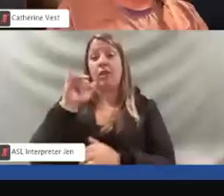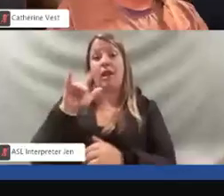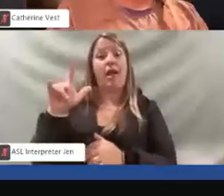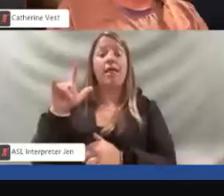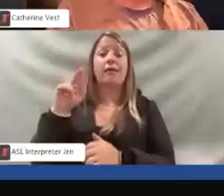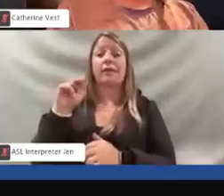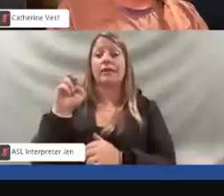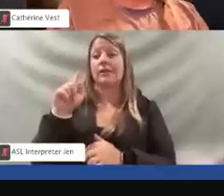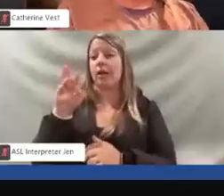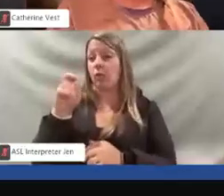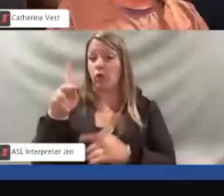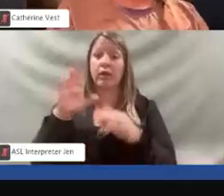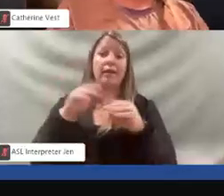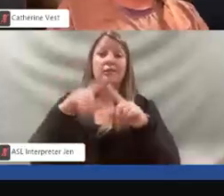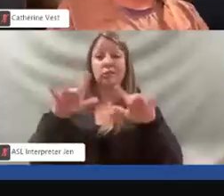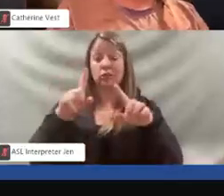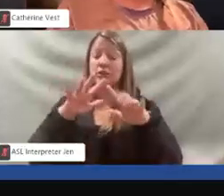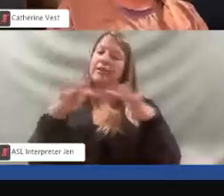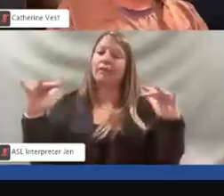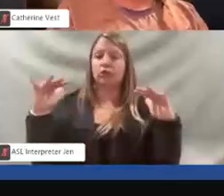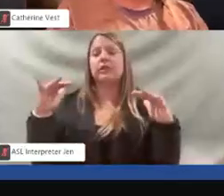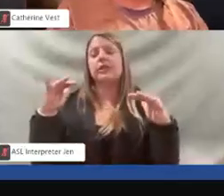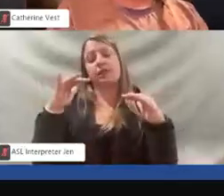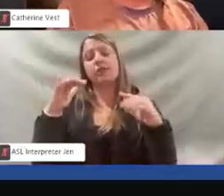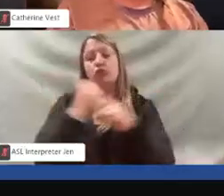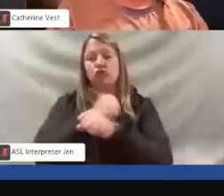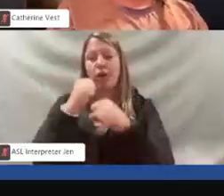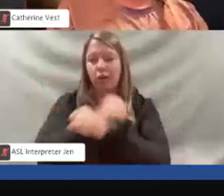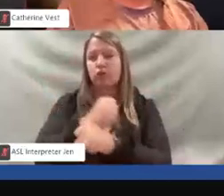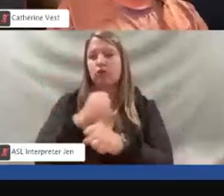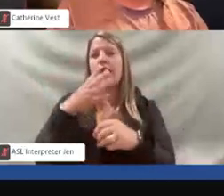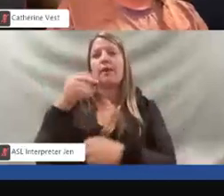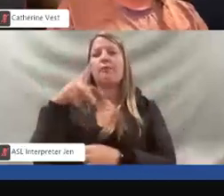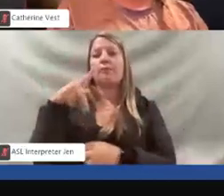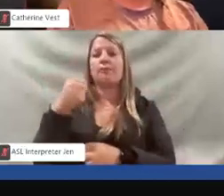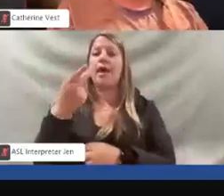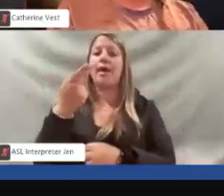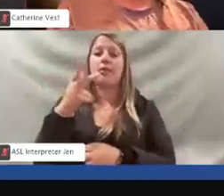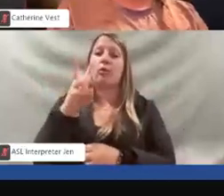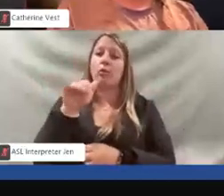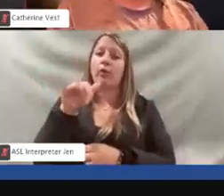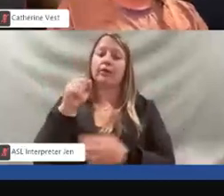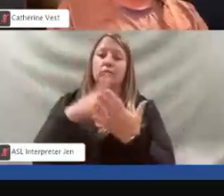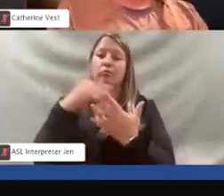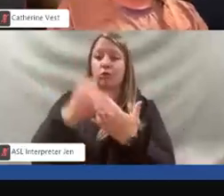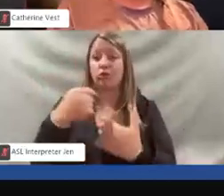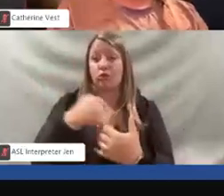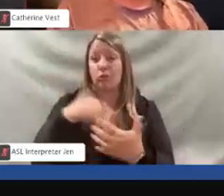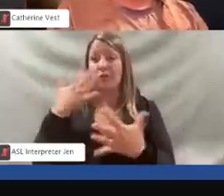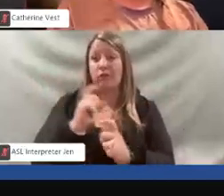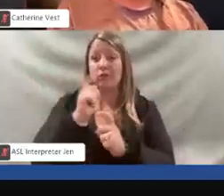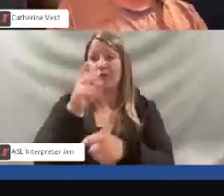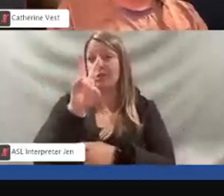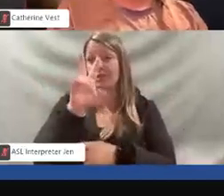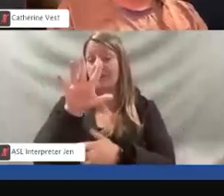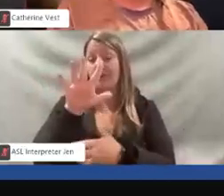and on diversion strategies. And they're working on the Pathways project. And so we granted out $75,000